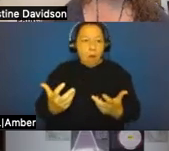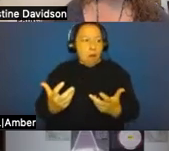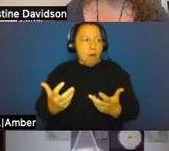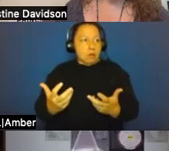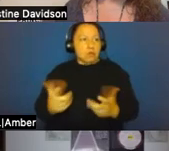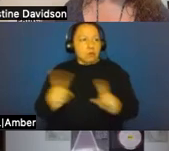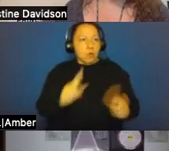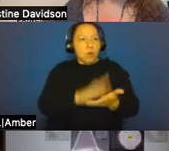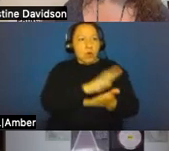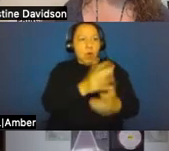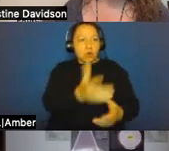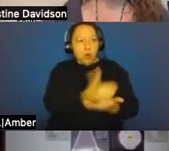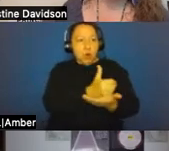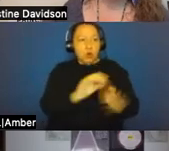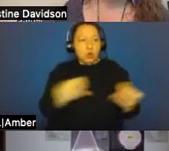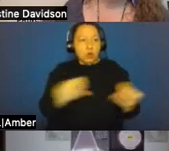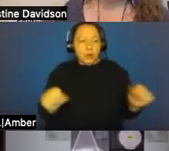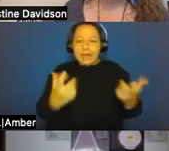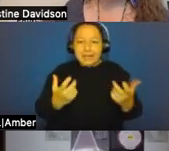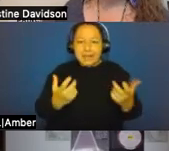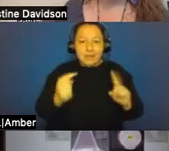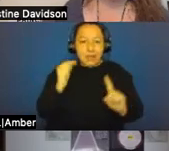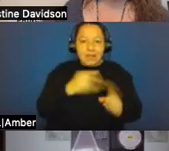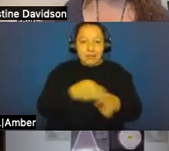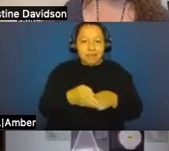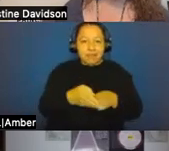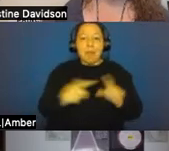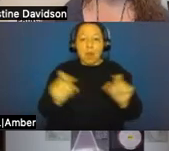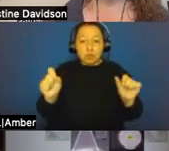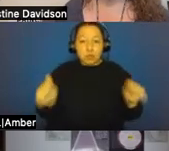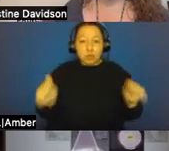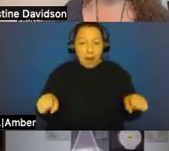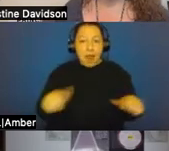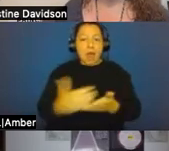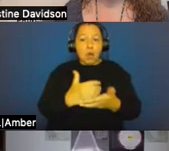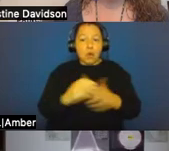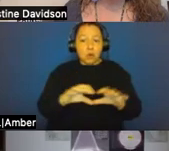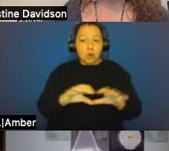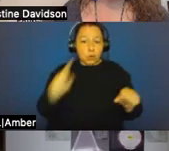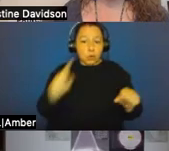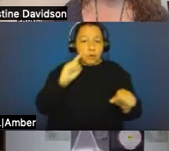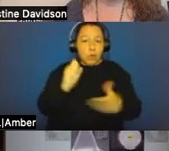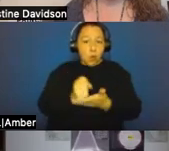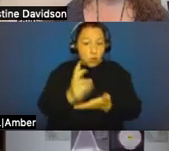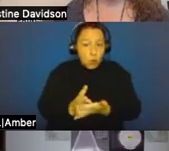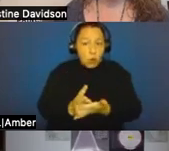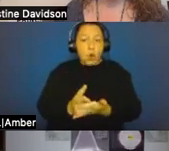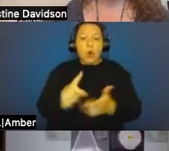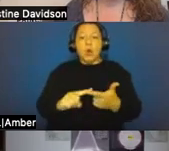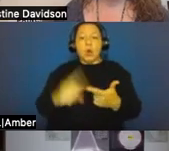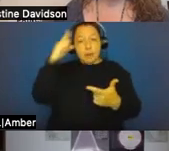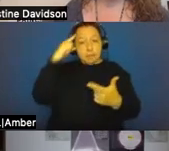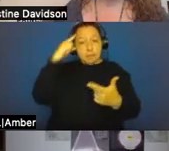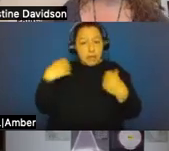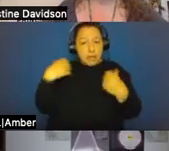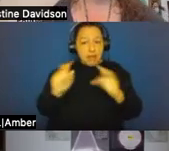in this, but there's, you know, you can get a degree in social work, in mental health, all these different